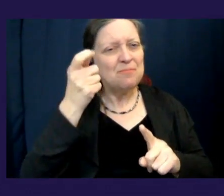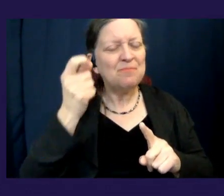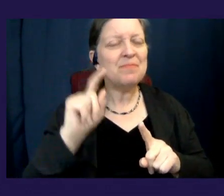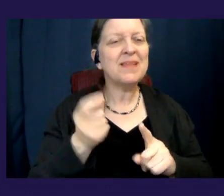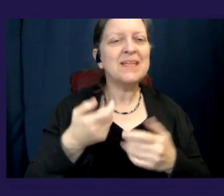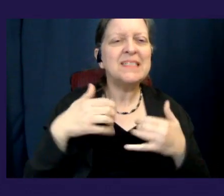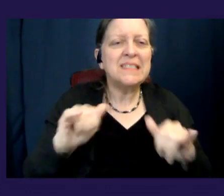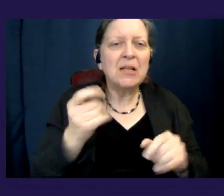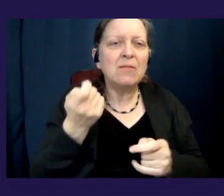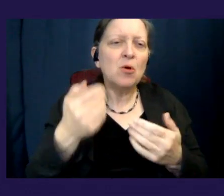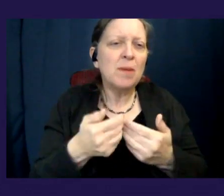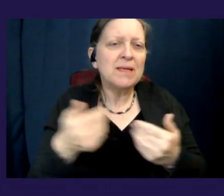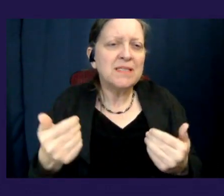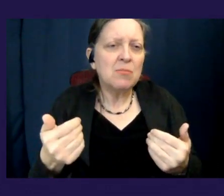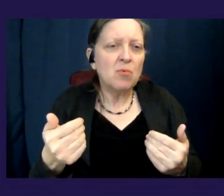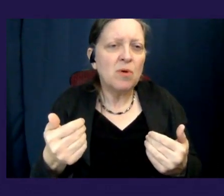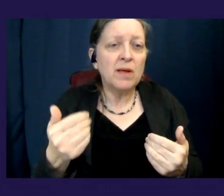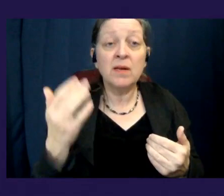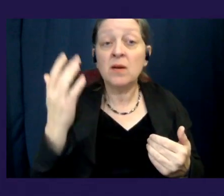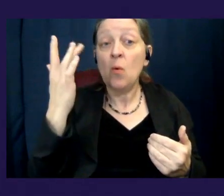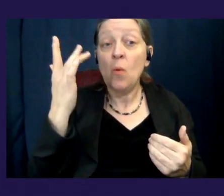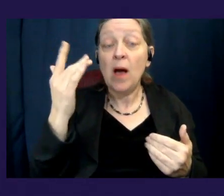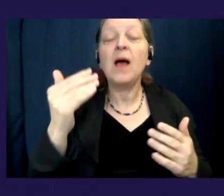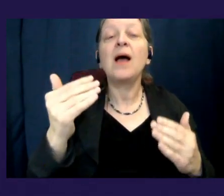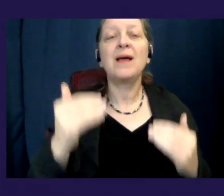is, as I'll talk about in the next slide, please.